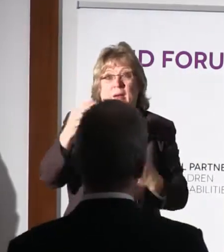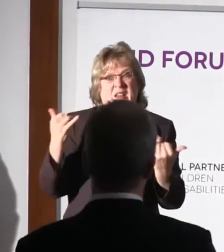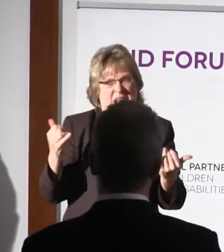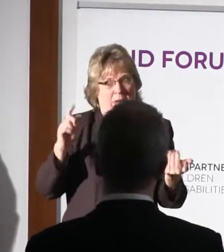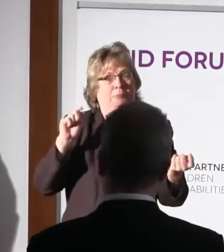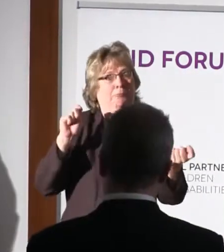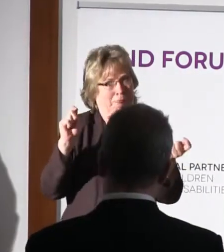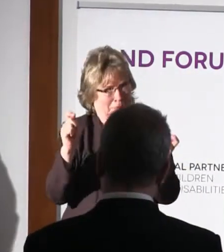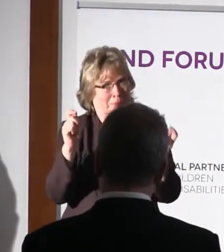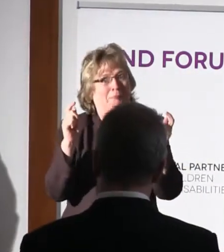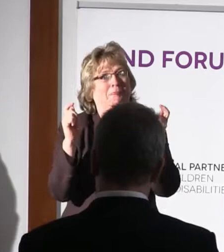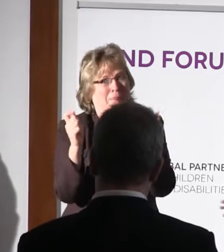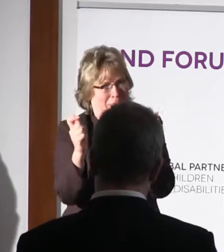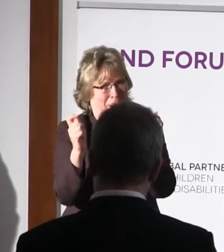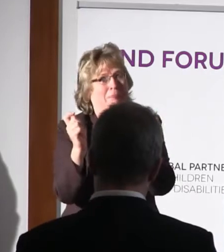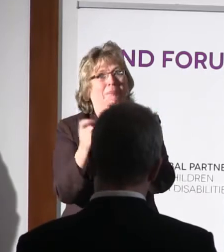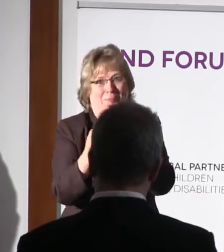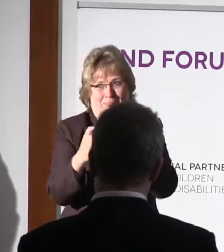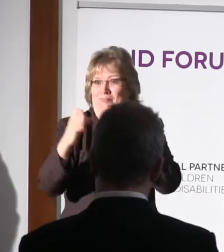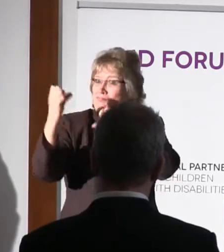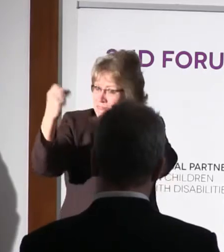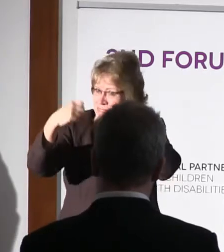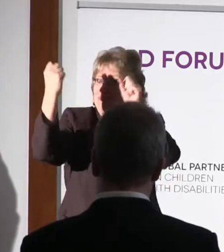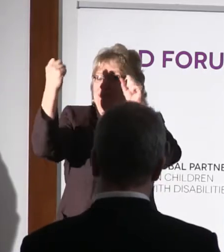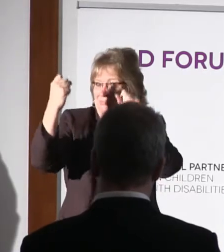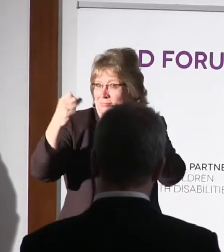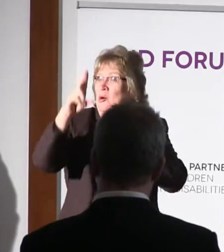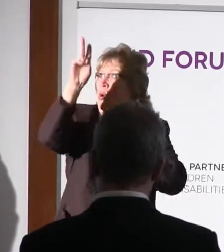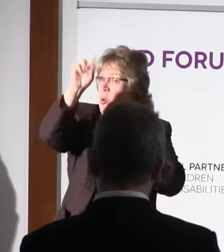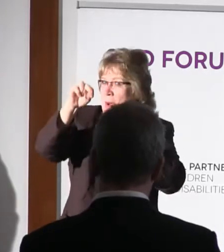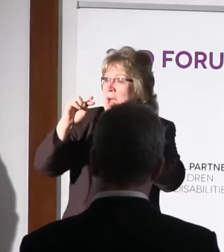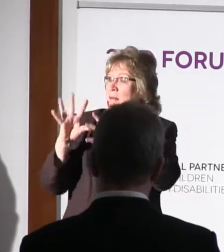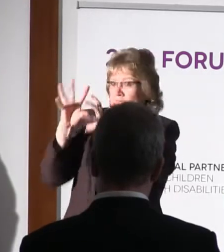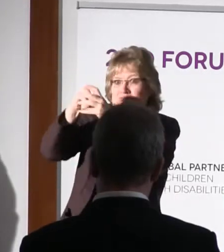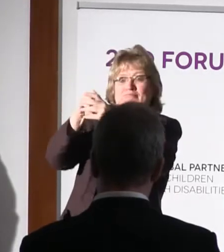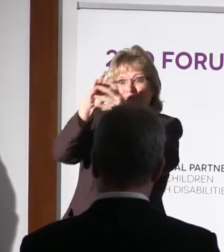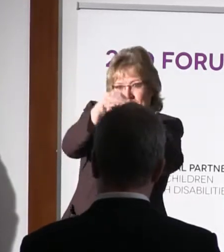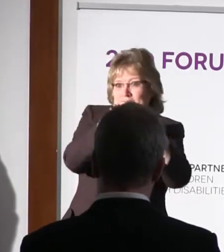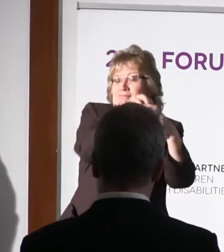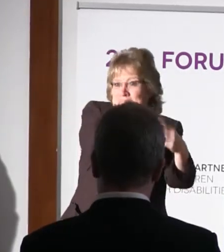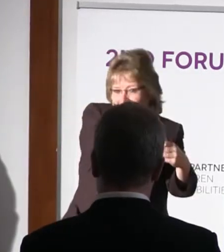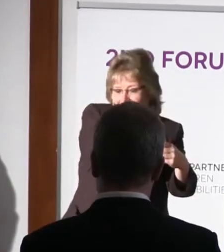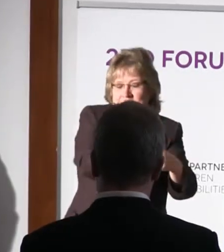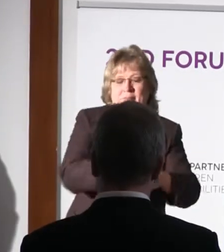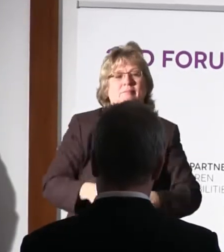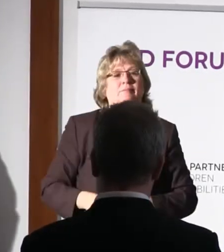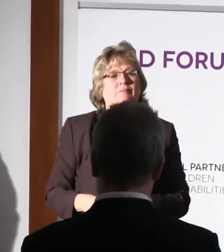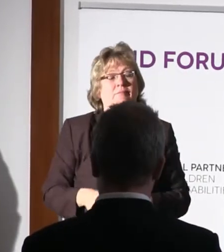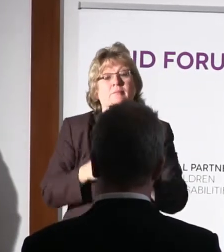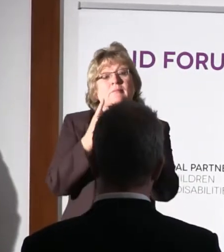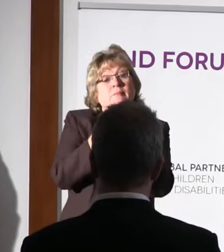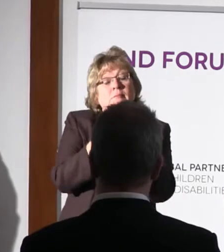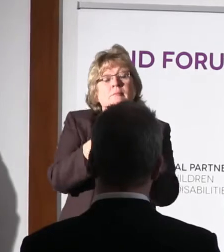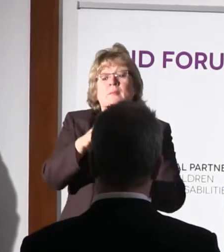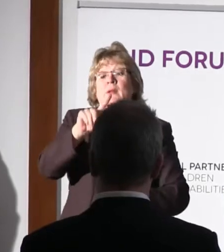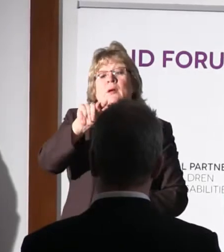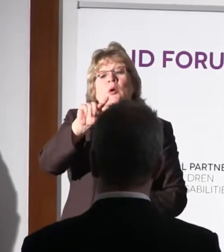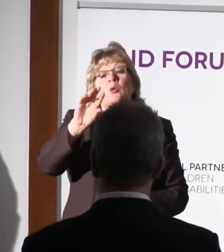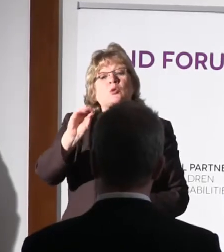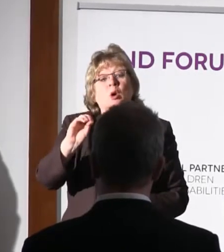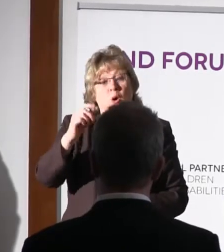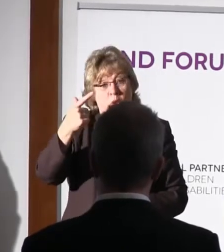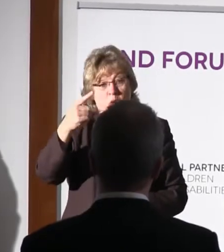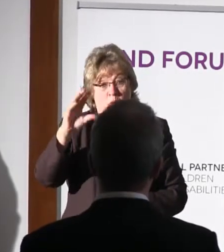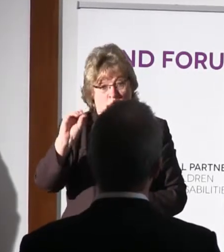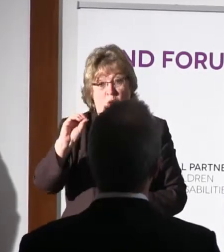disabilities around the world. For instance, it is supporting inclusive education in Togo, the strengthening